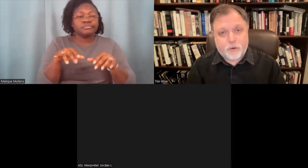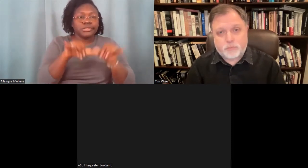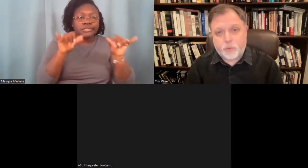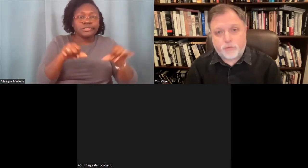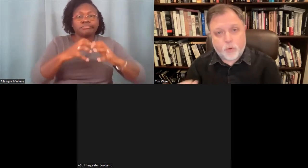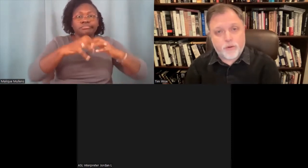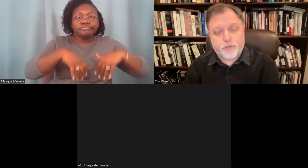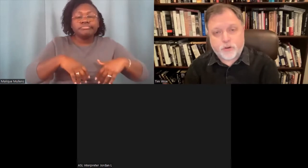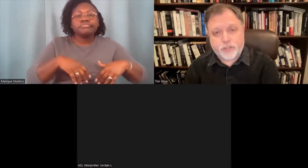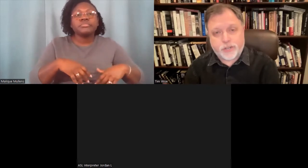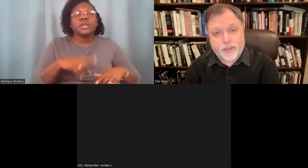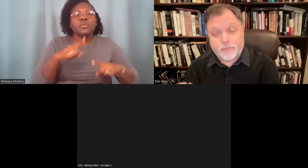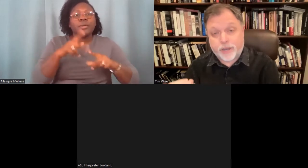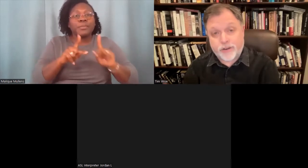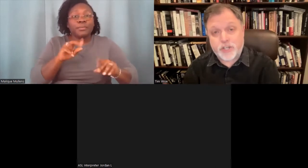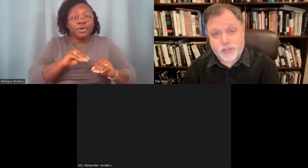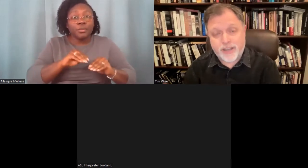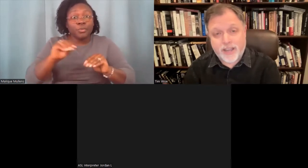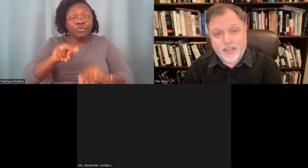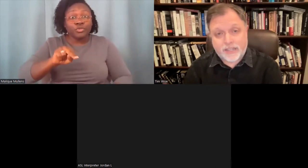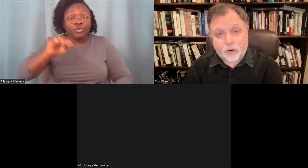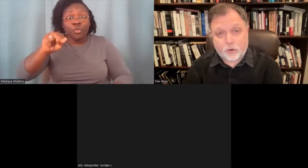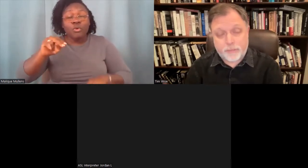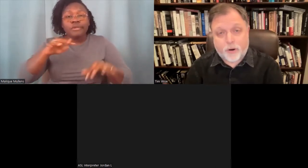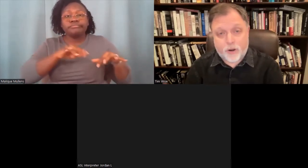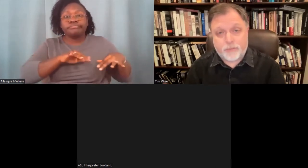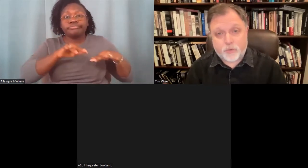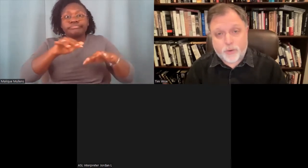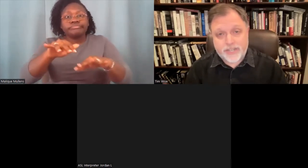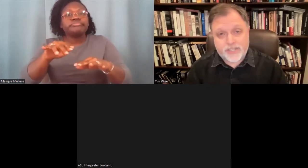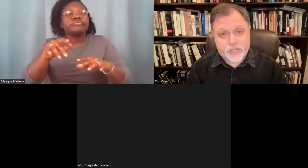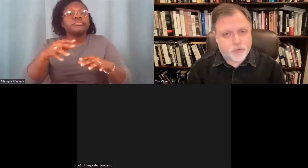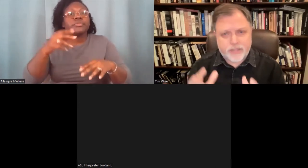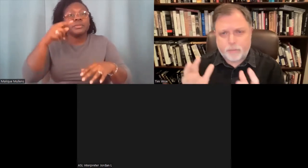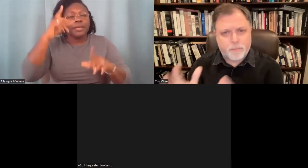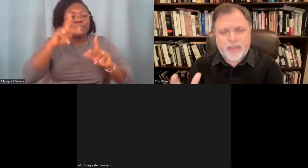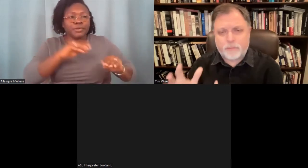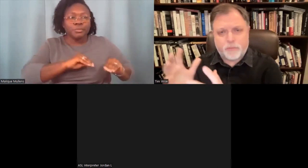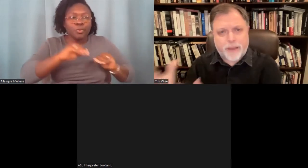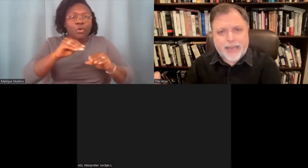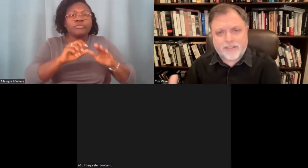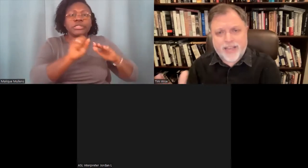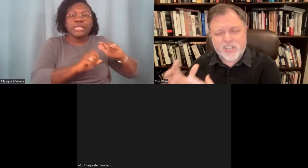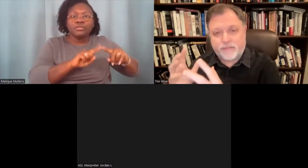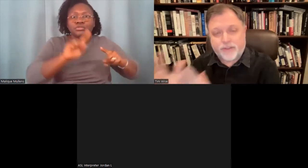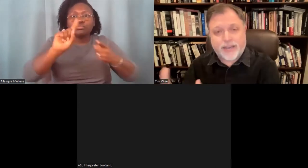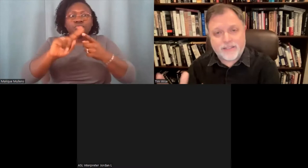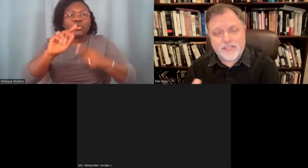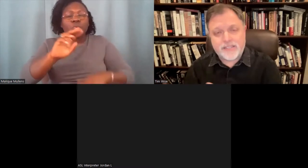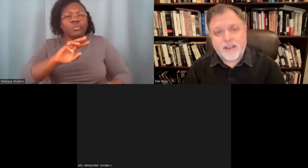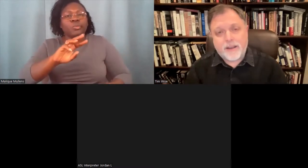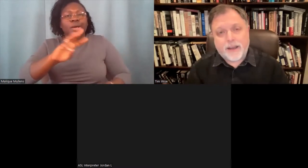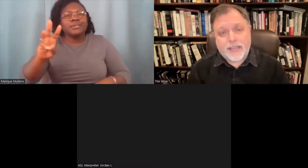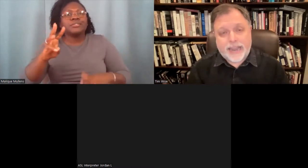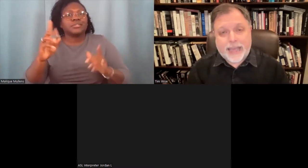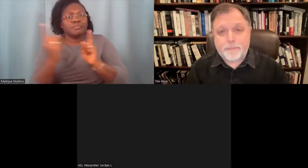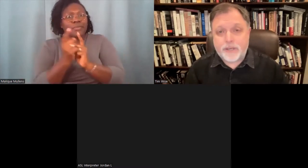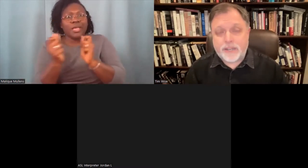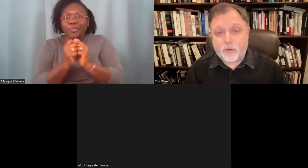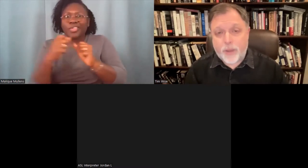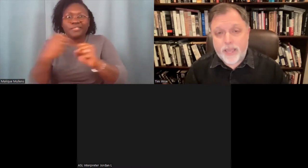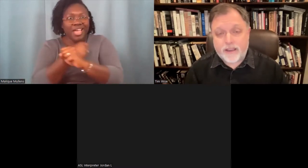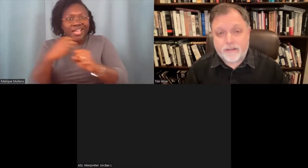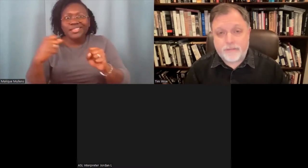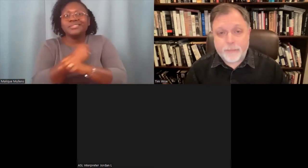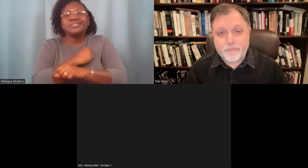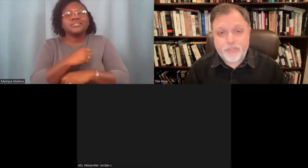Black folks moved north during the Great Migration in the early part of the 20th century. They were met with backlash and violence. It happened